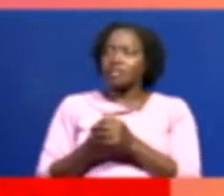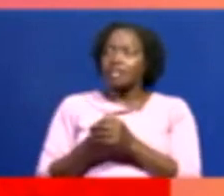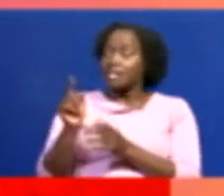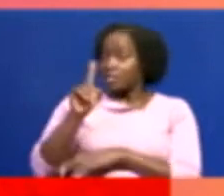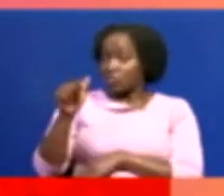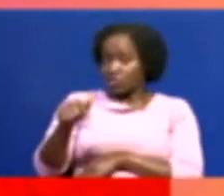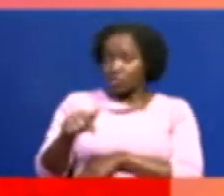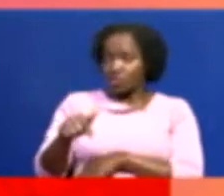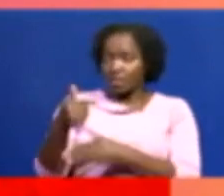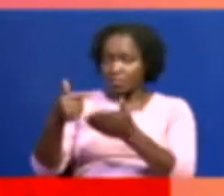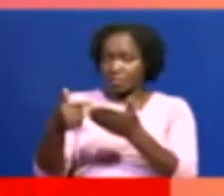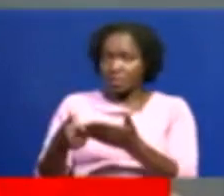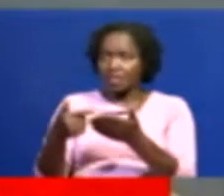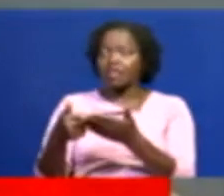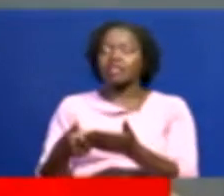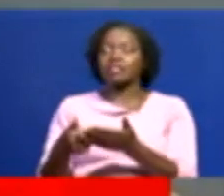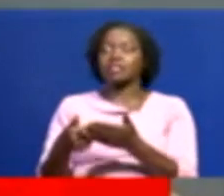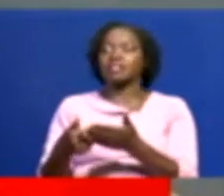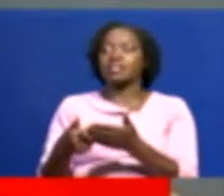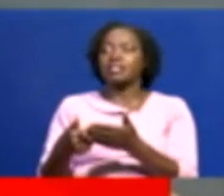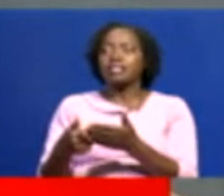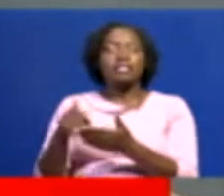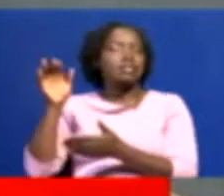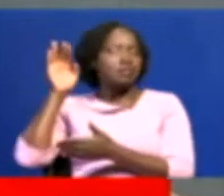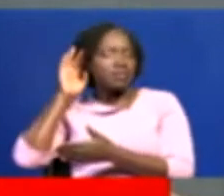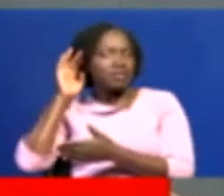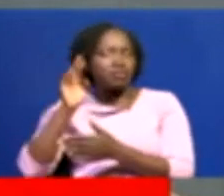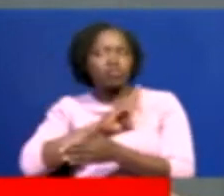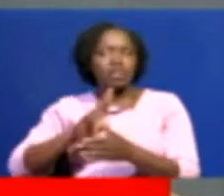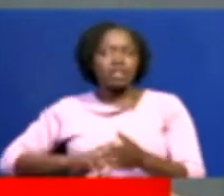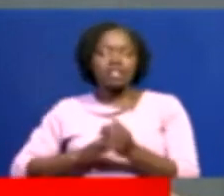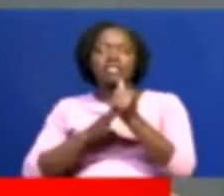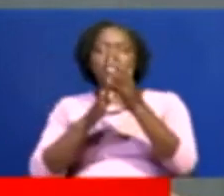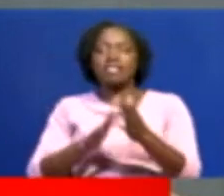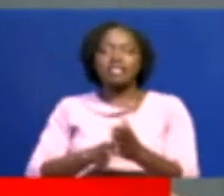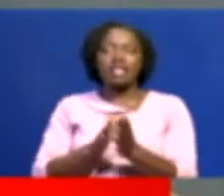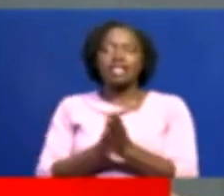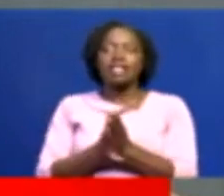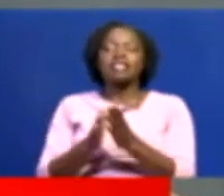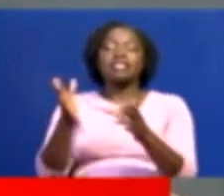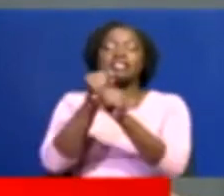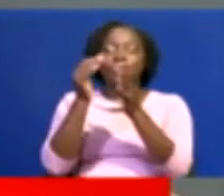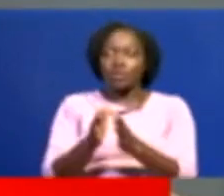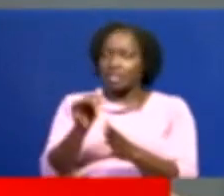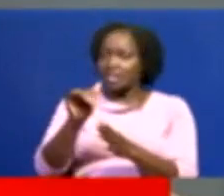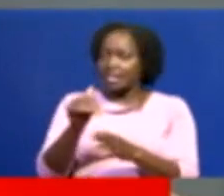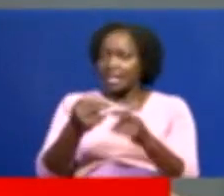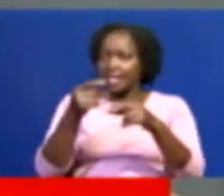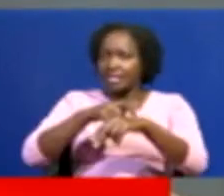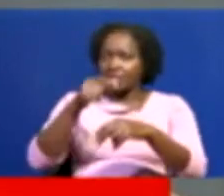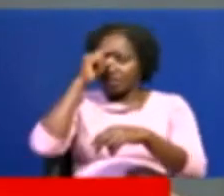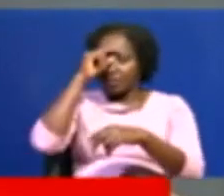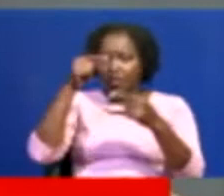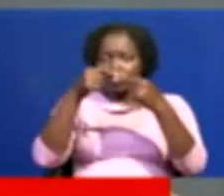question today is a dialogue. You have been hearing from the religious leaders, from key stakeholders, that it is high time that the government